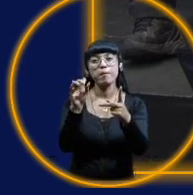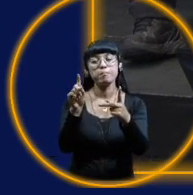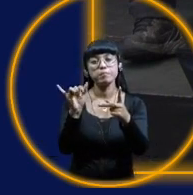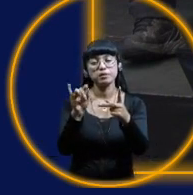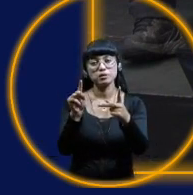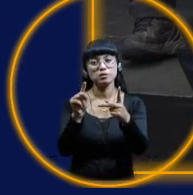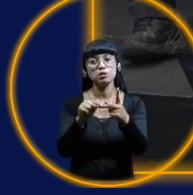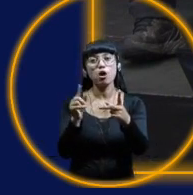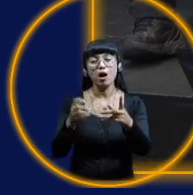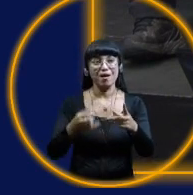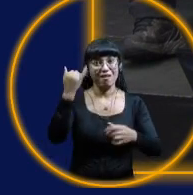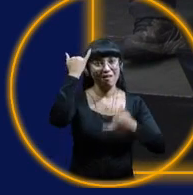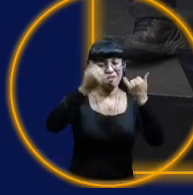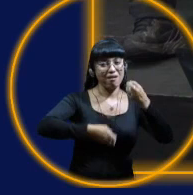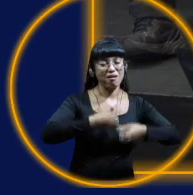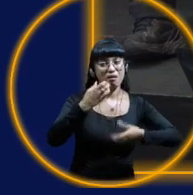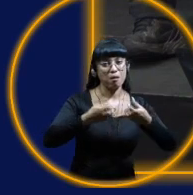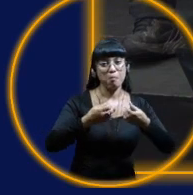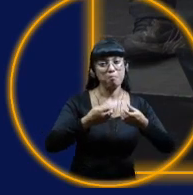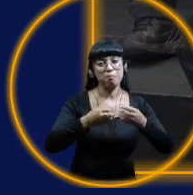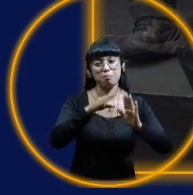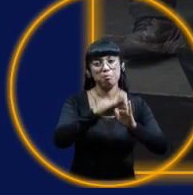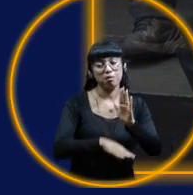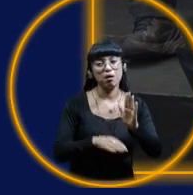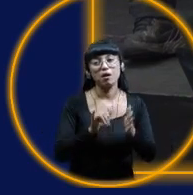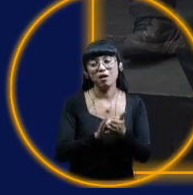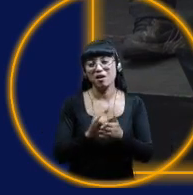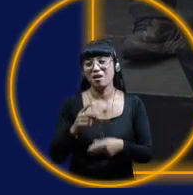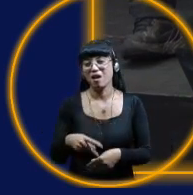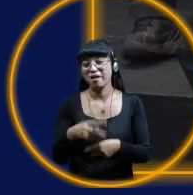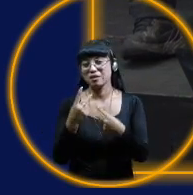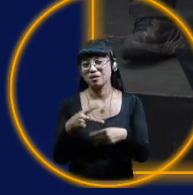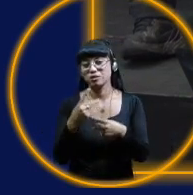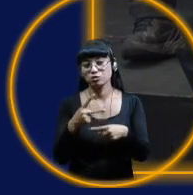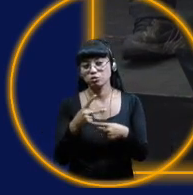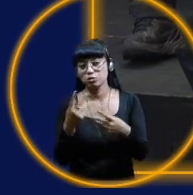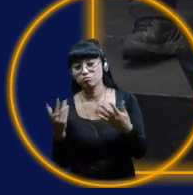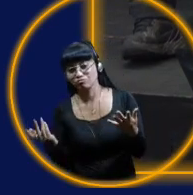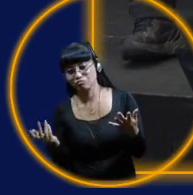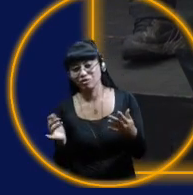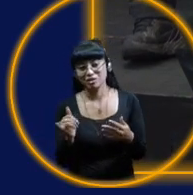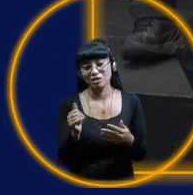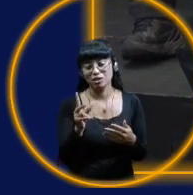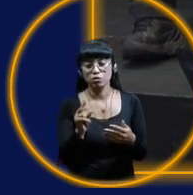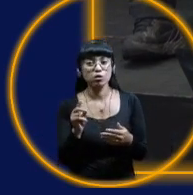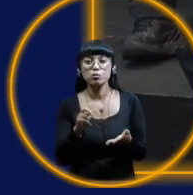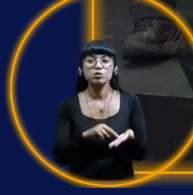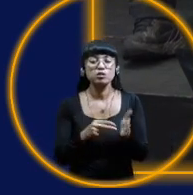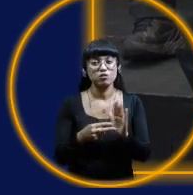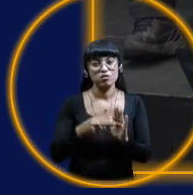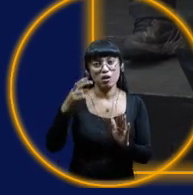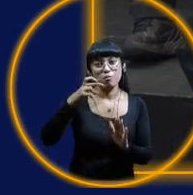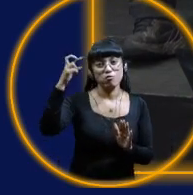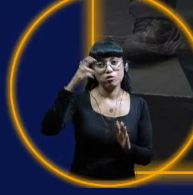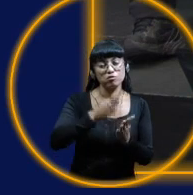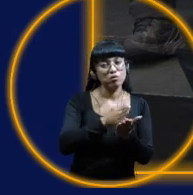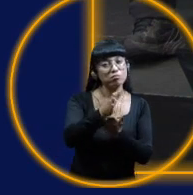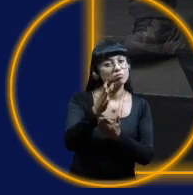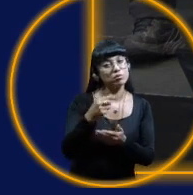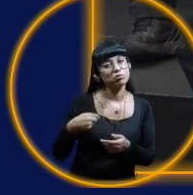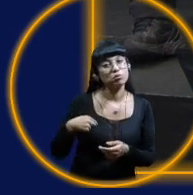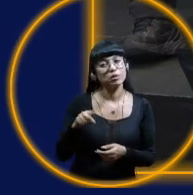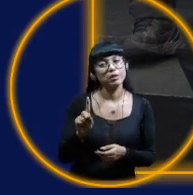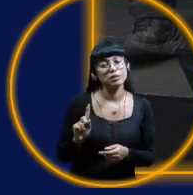cooler. You've just made them love TikTok more. But that's not going to be a career. So I recommend YouTube.